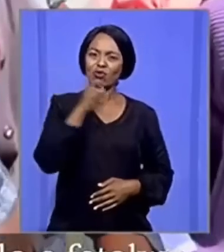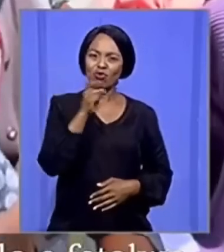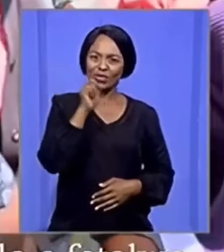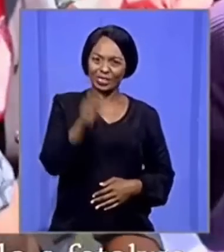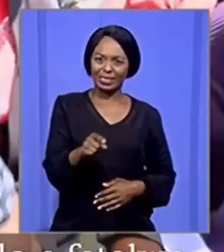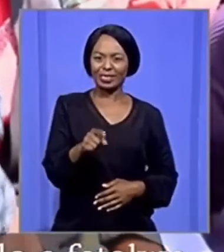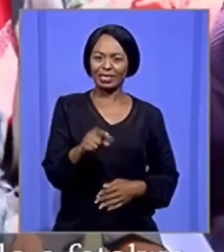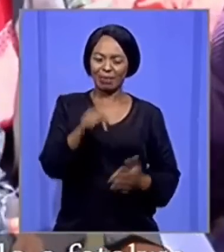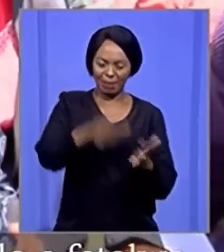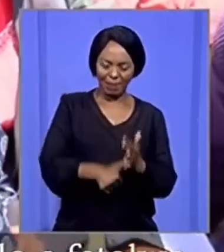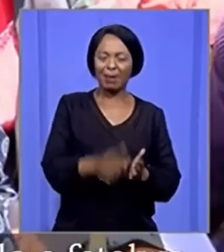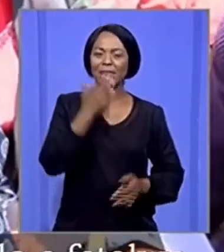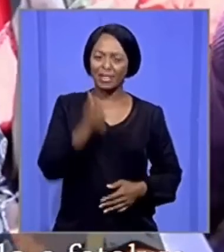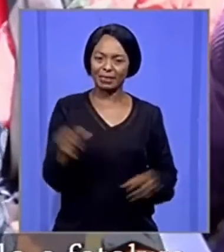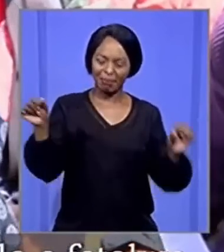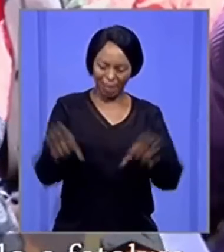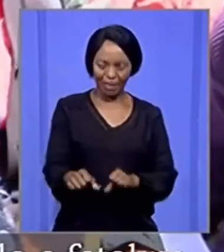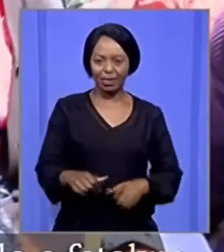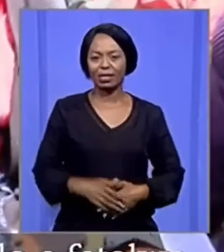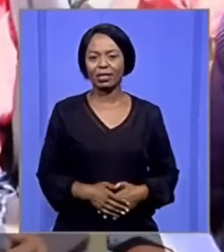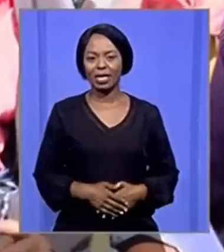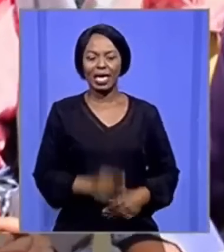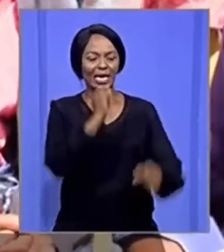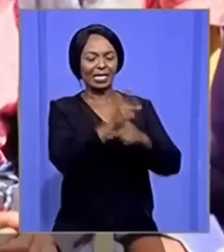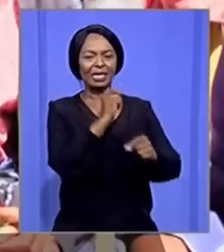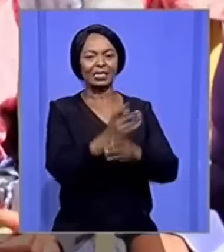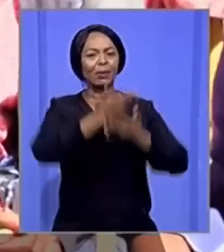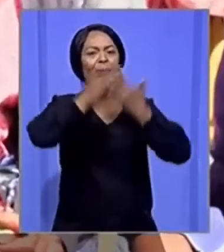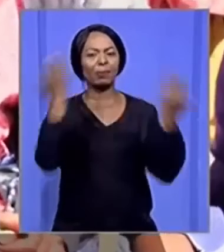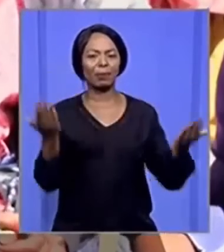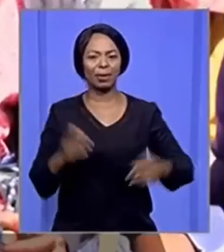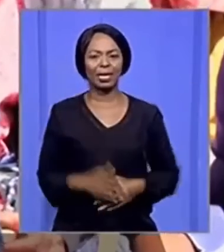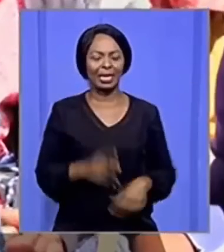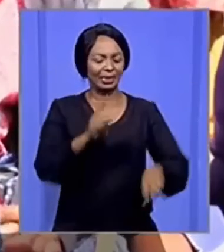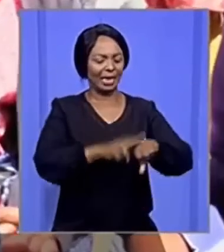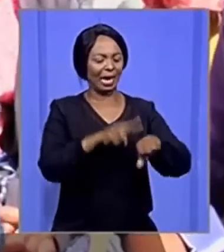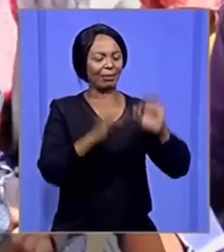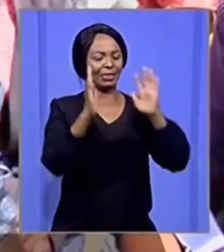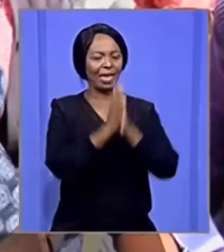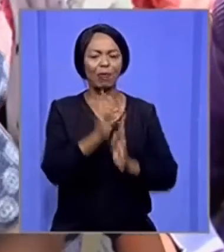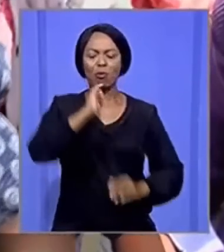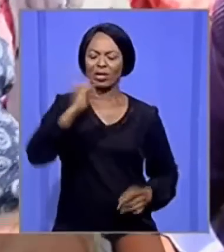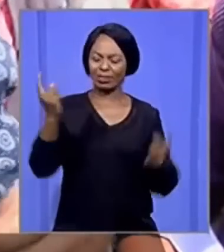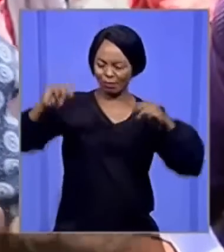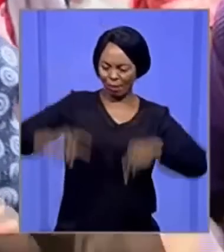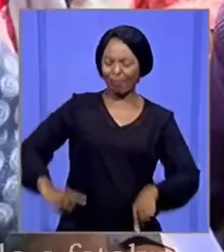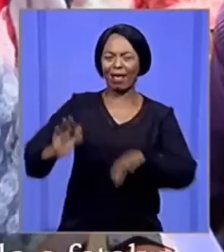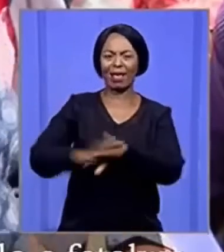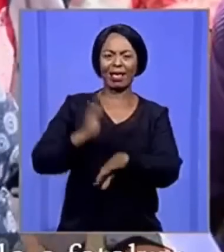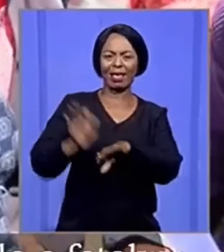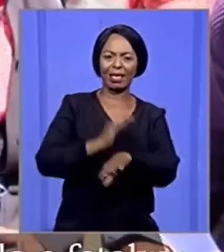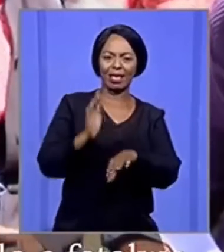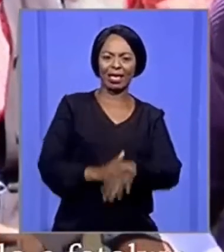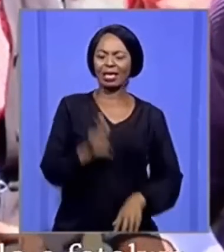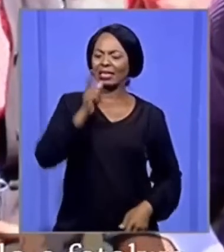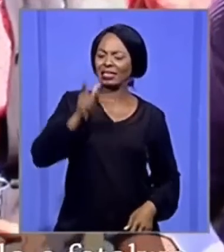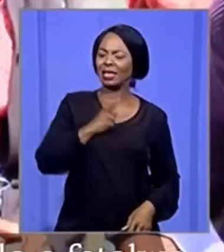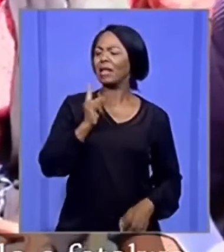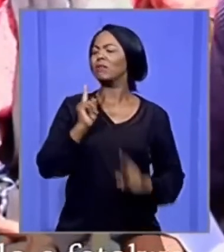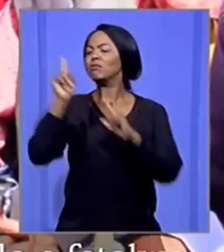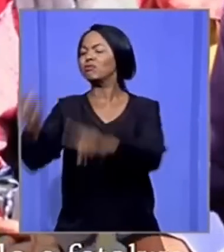rena ditekisi tsa rena di tla ka 10 ka mo ba re dipankeng